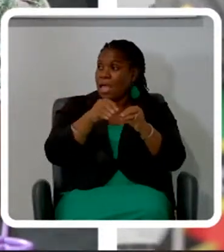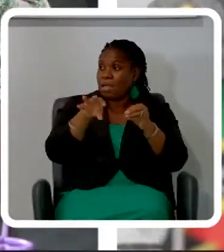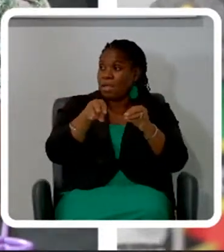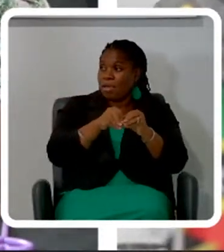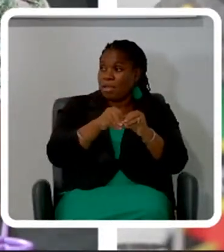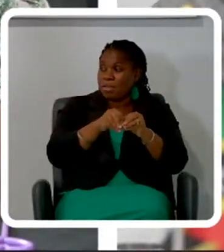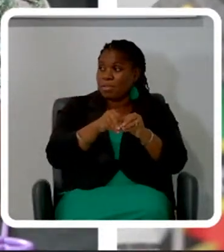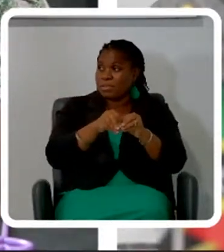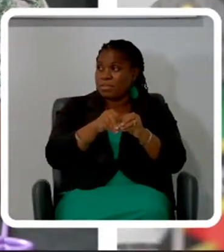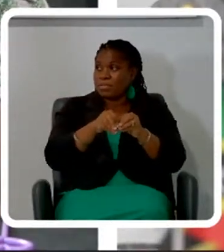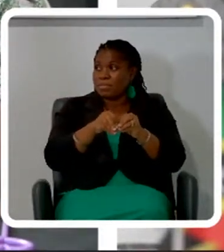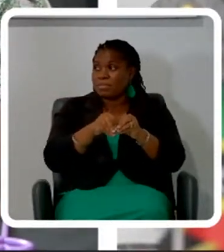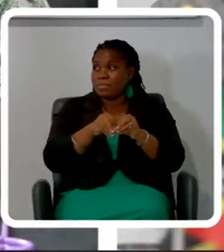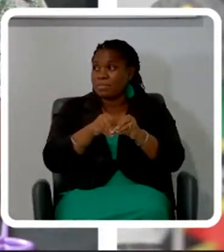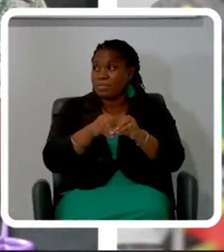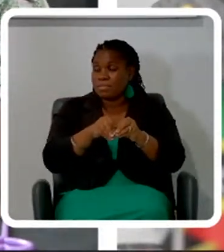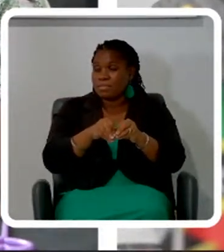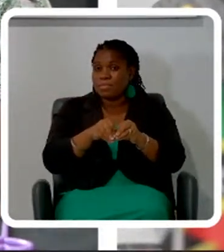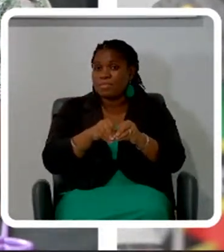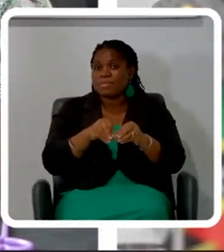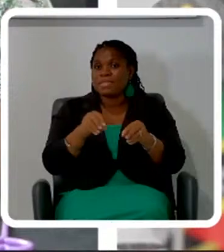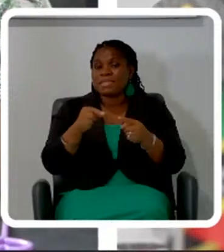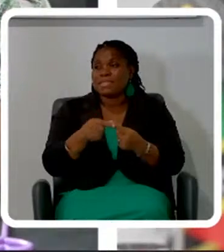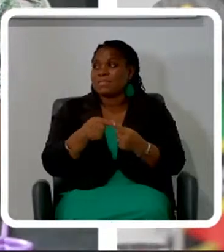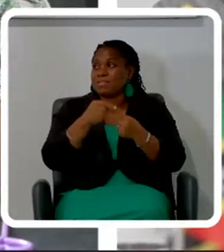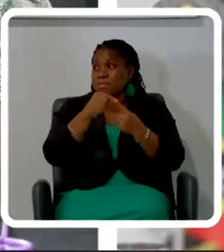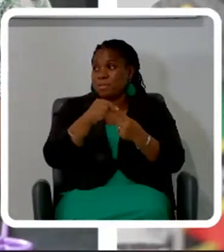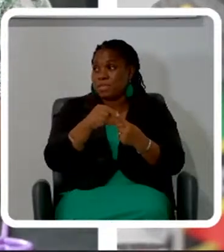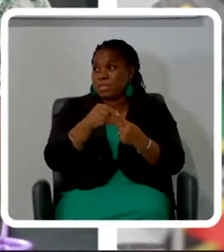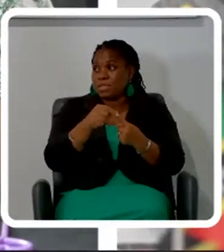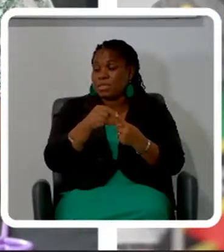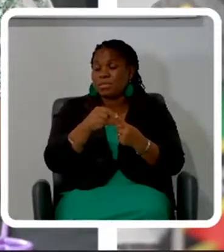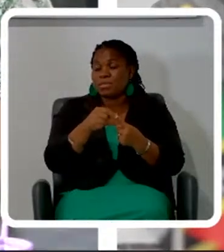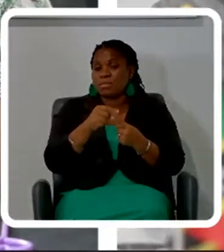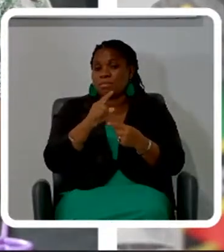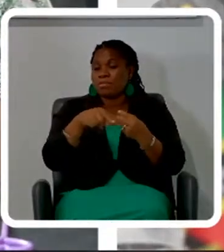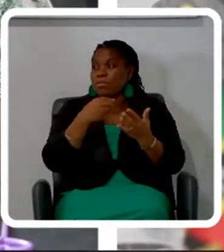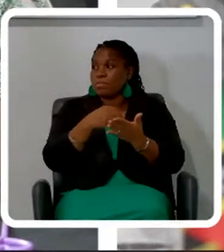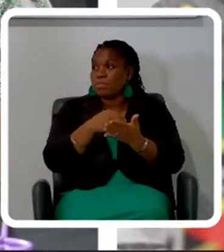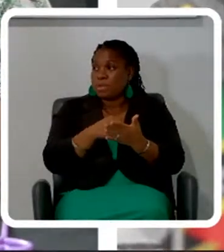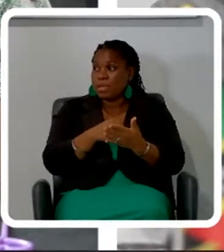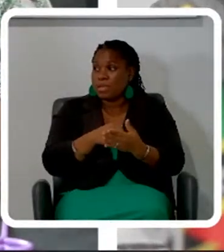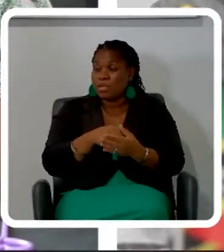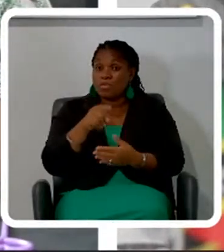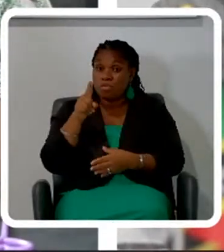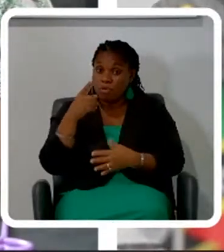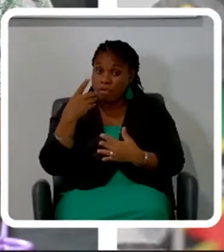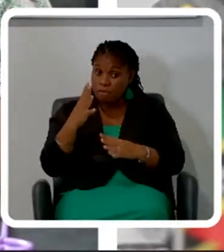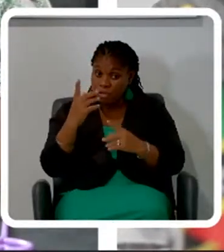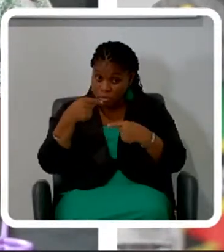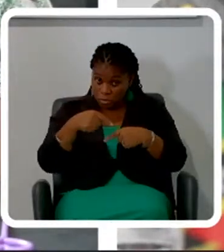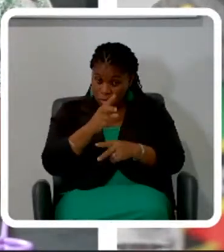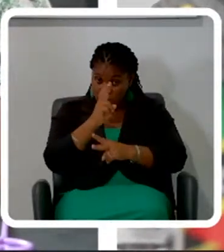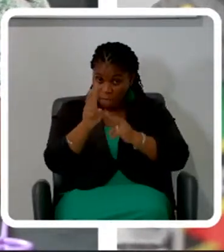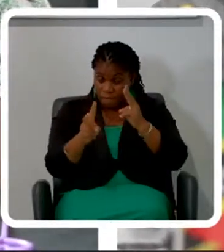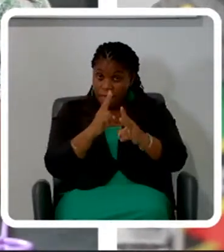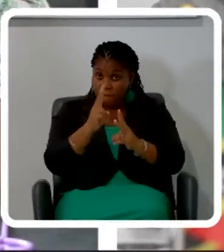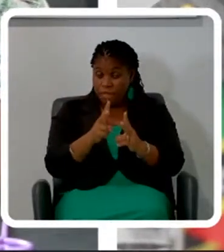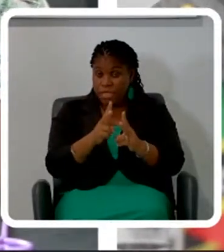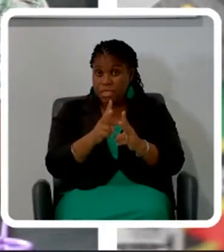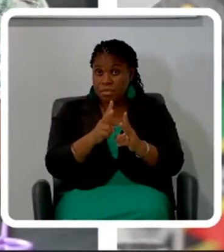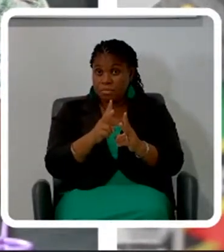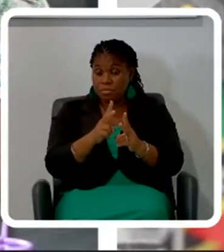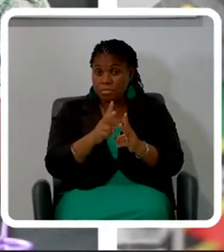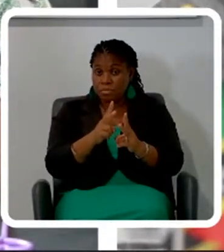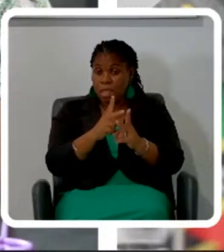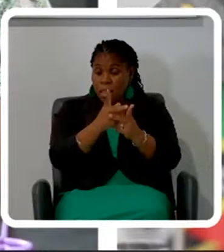Nevis, especially as it relates to its incompletion. Have you personally visited the site, or do you intend to